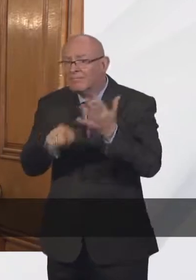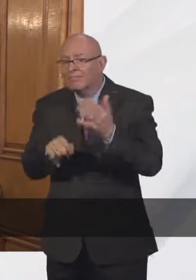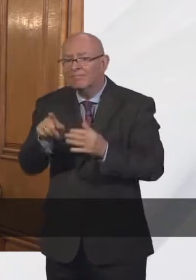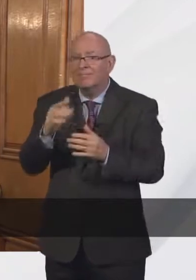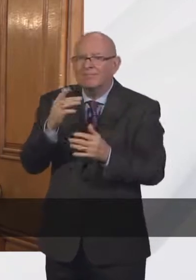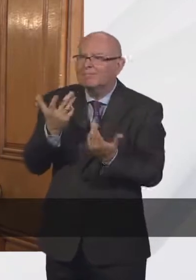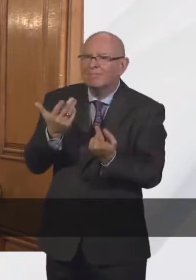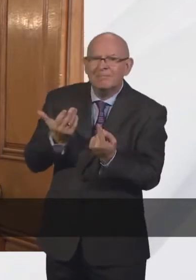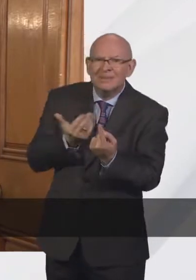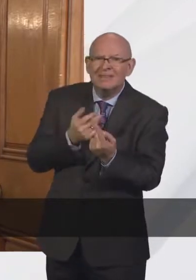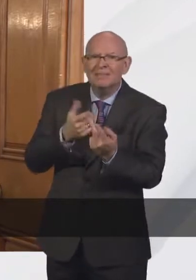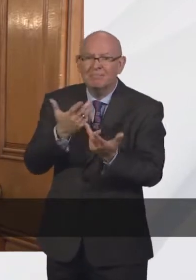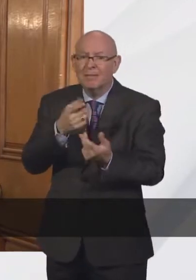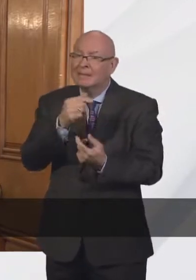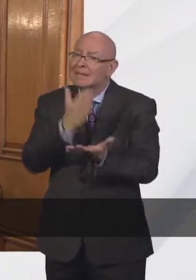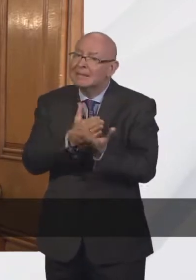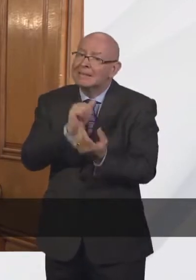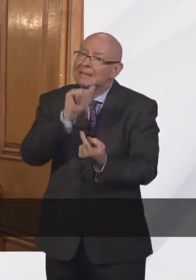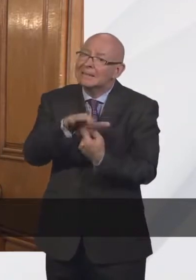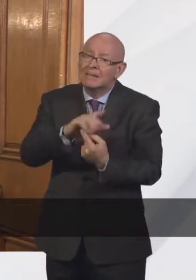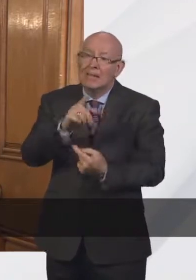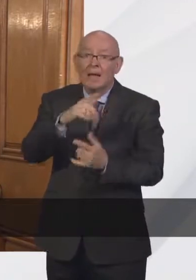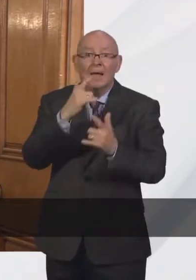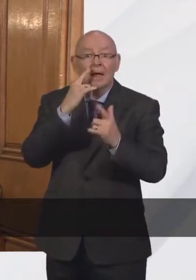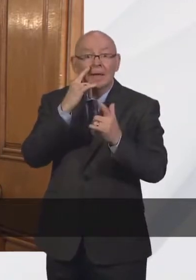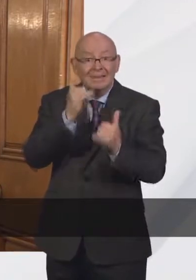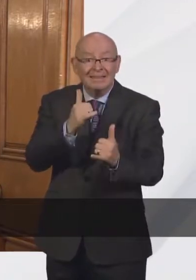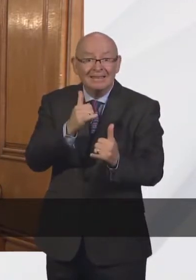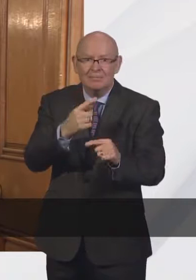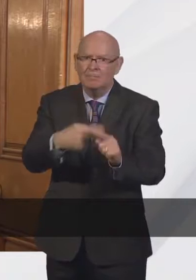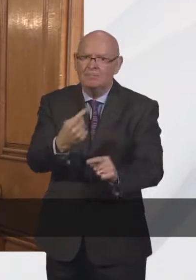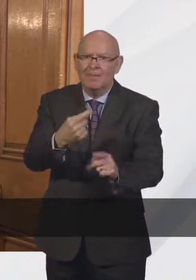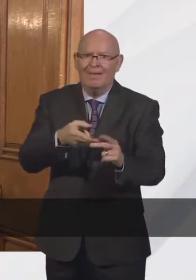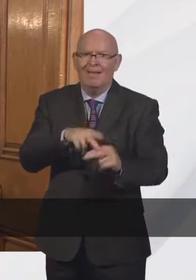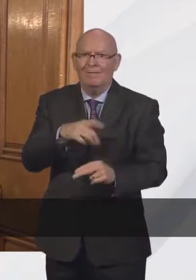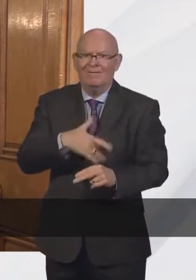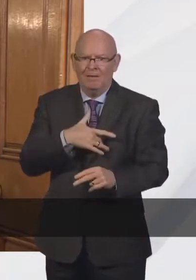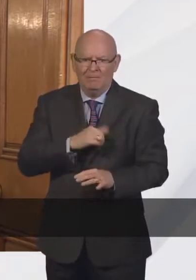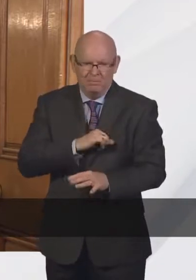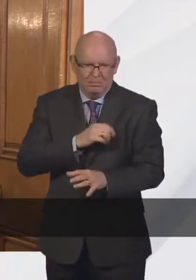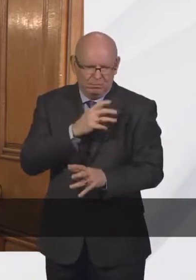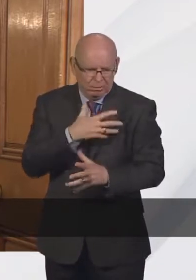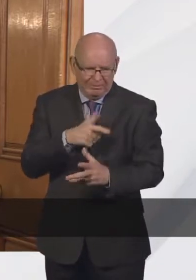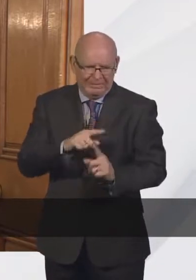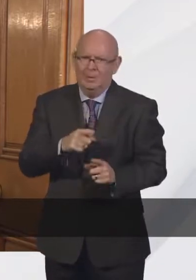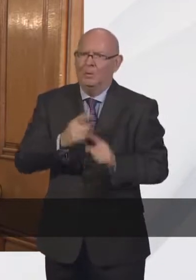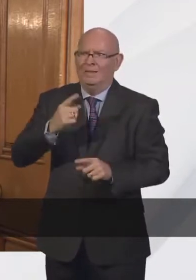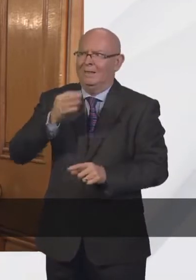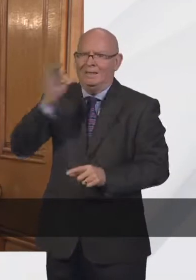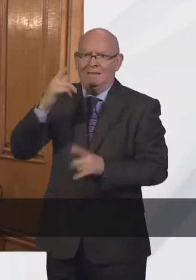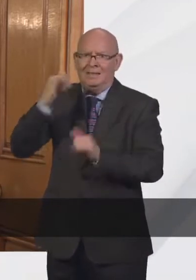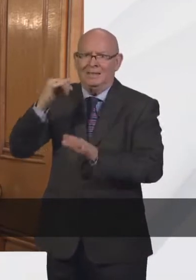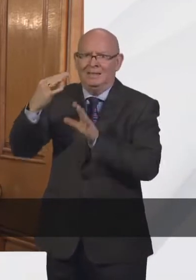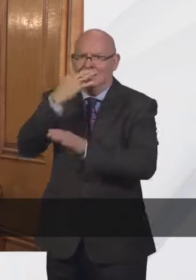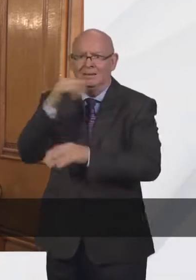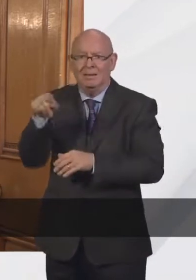to make these changes because we have persevered together and stuck to our path. We